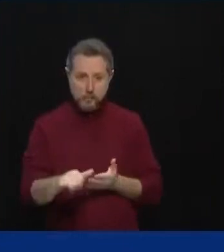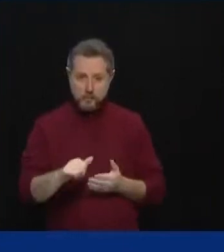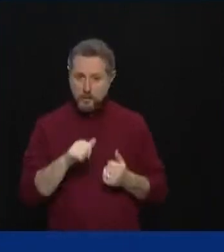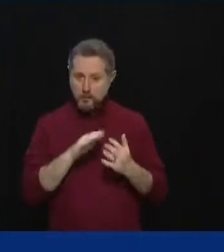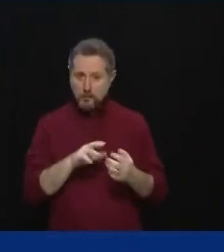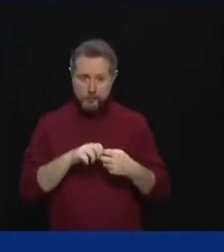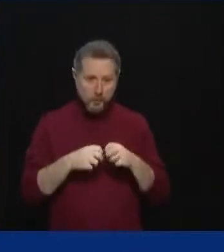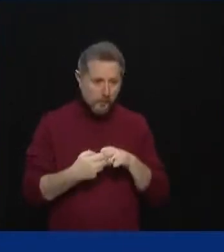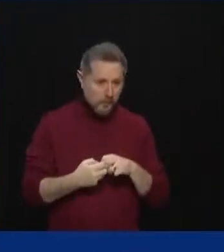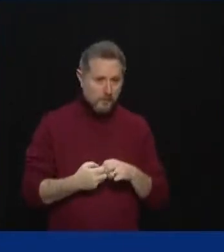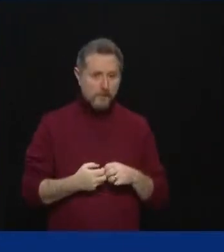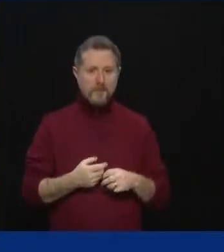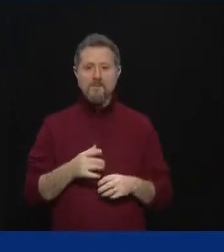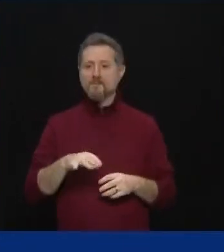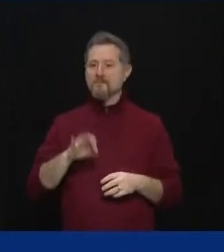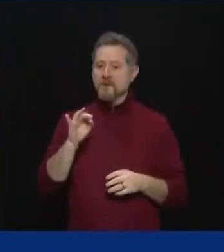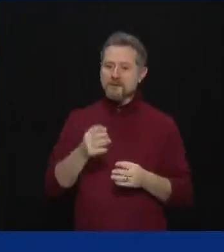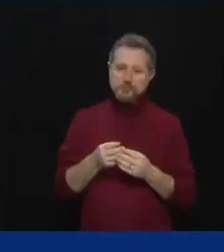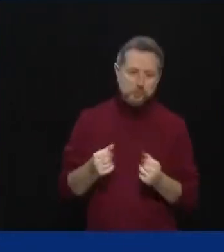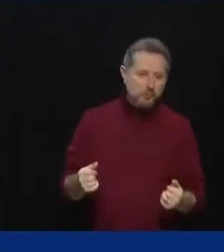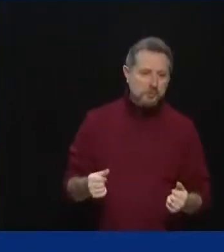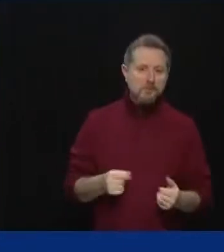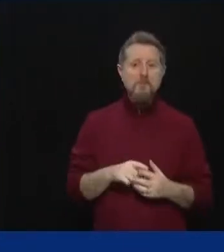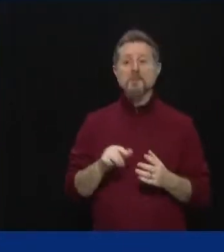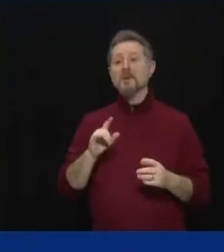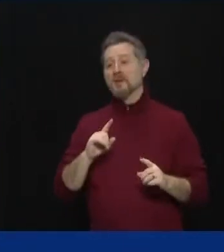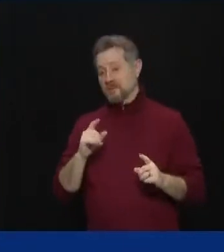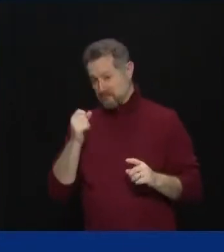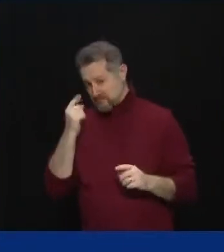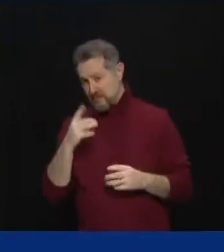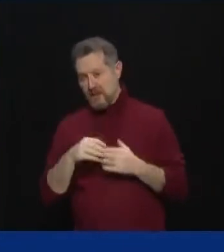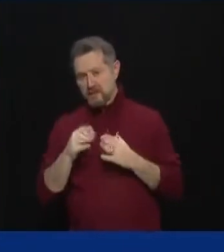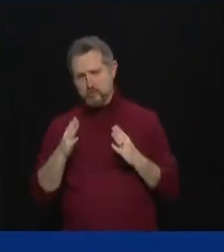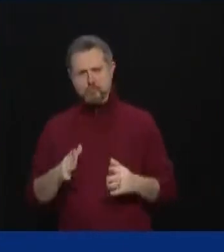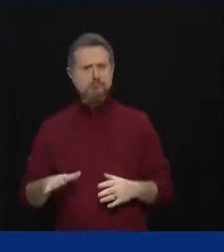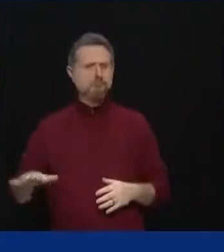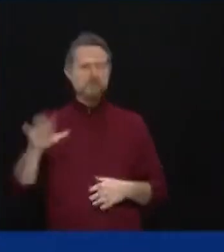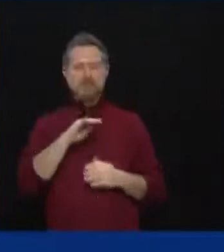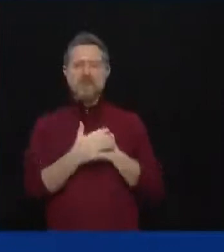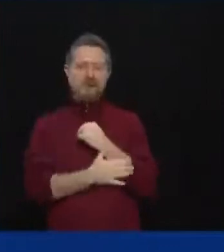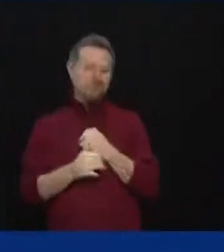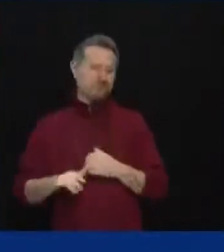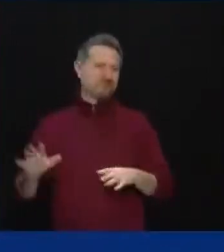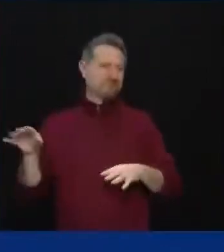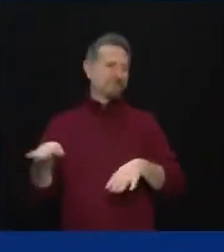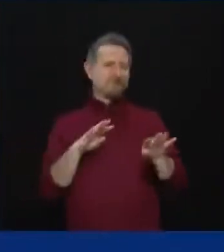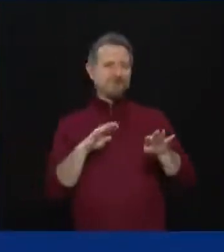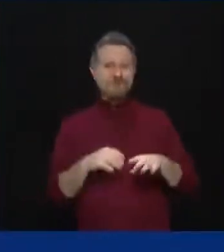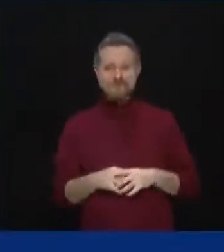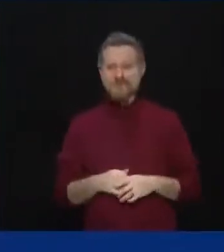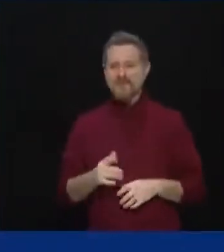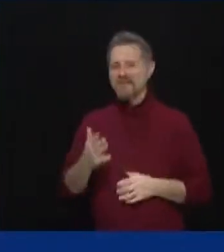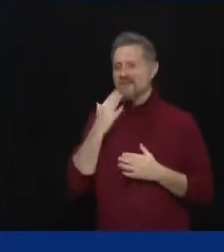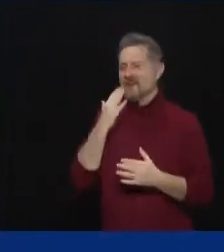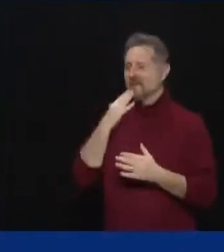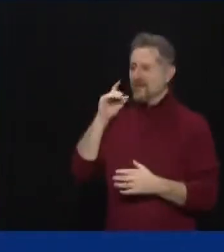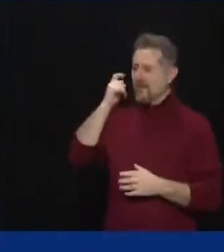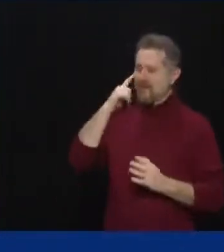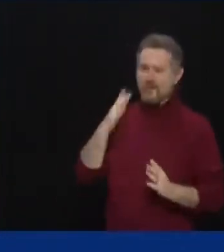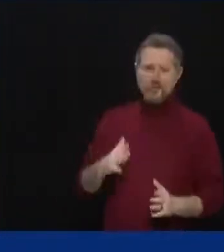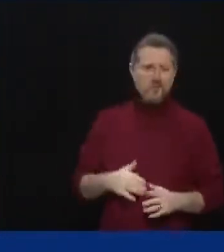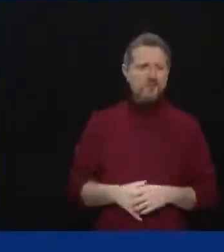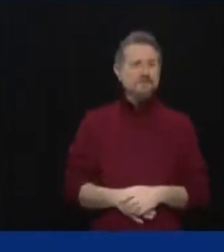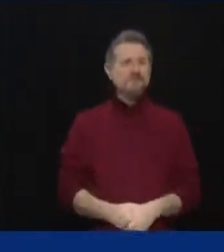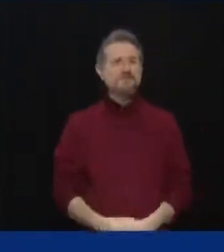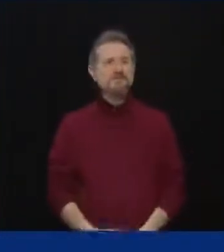answers and hopefully solutions, but also to be a leader for the rest of the country. Thank you, Governor. And